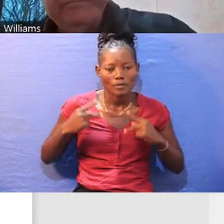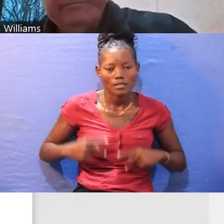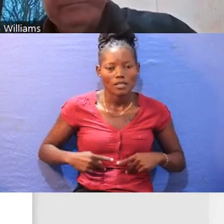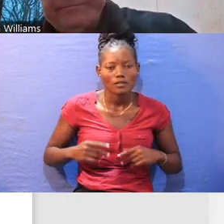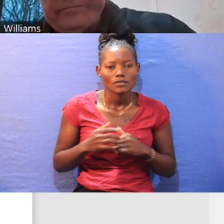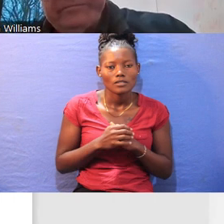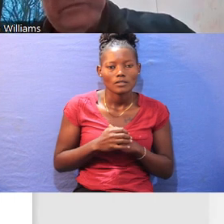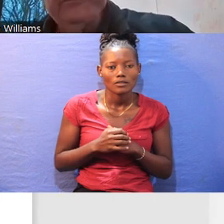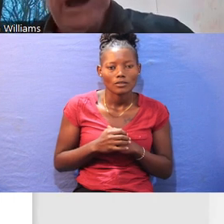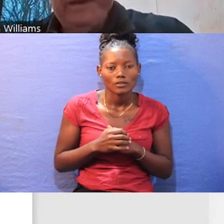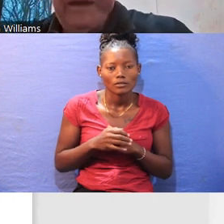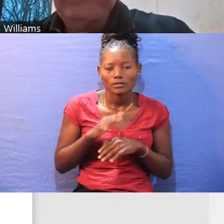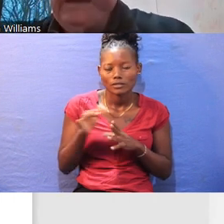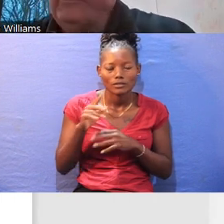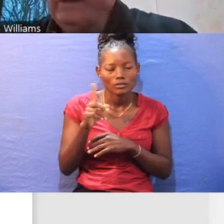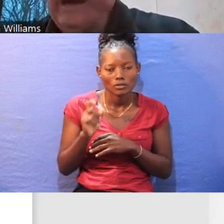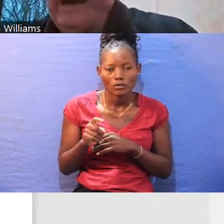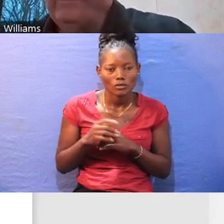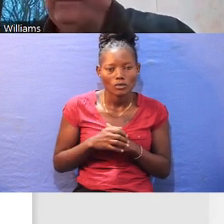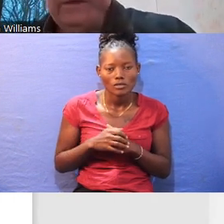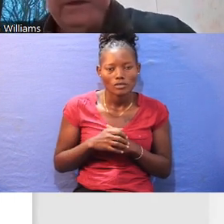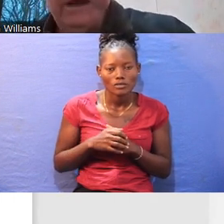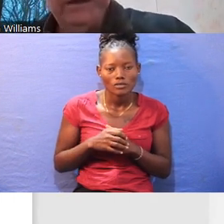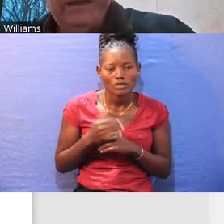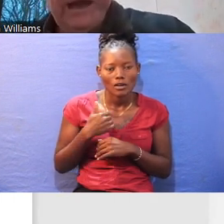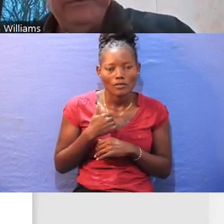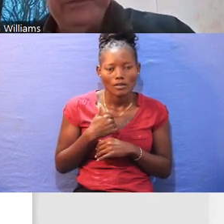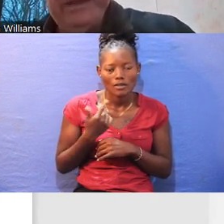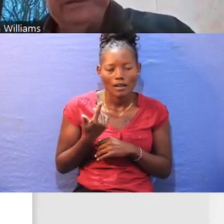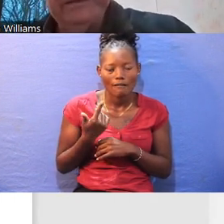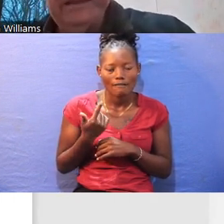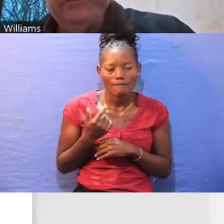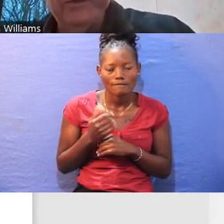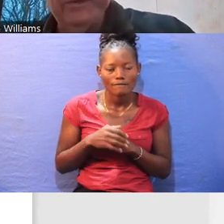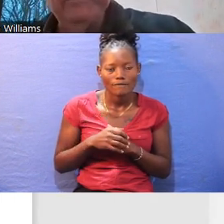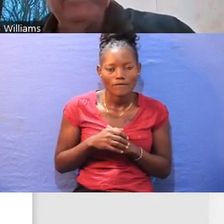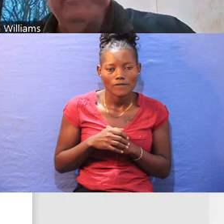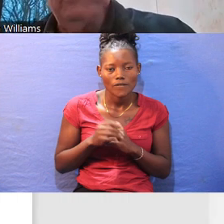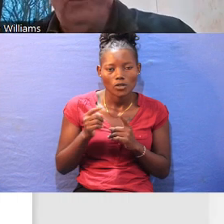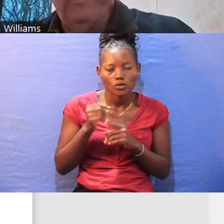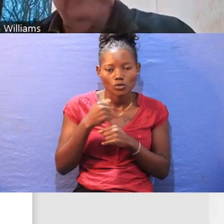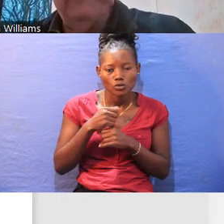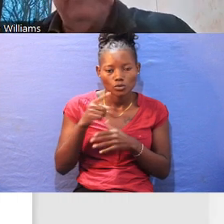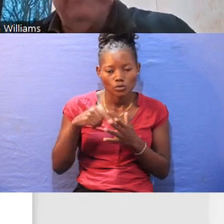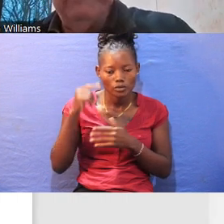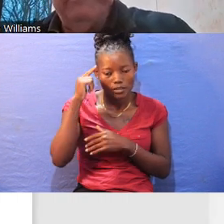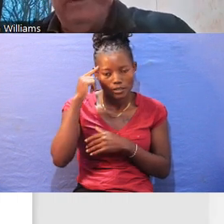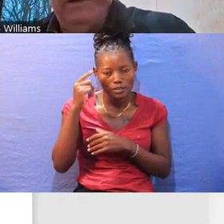question. So I would have to rate him really high. I would think that he's one of the more